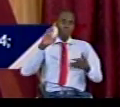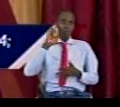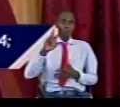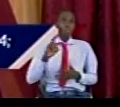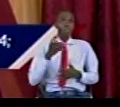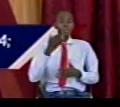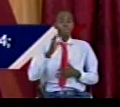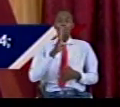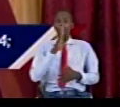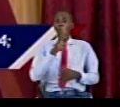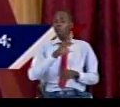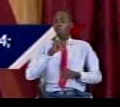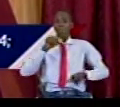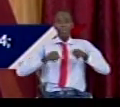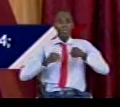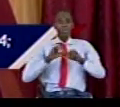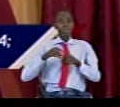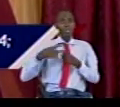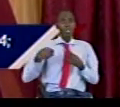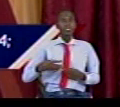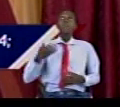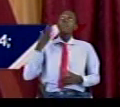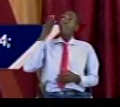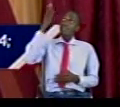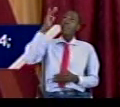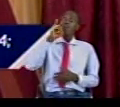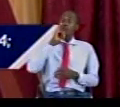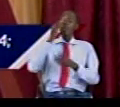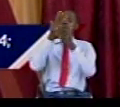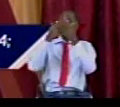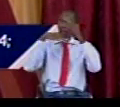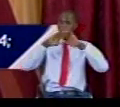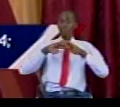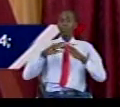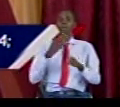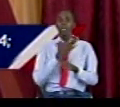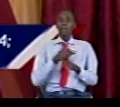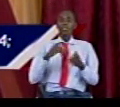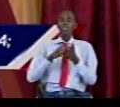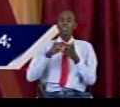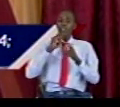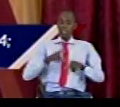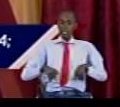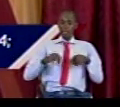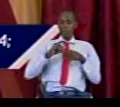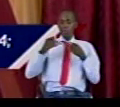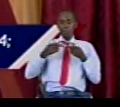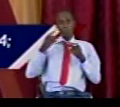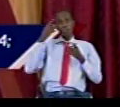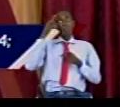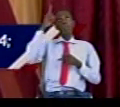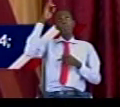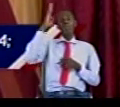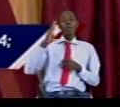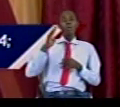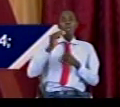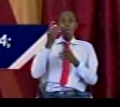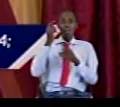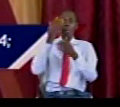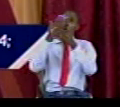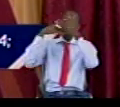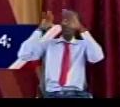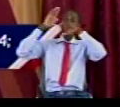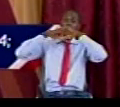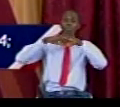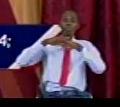in your heart, there's a place called heaven, and it is the dwelling place of God. There's a place called heaven, and that is